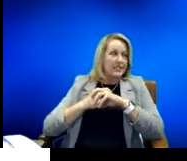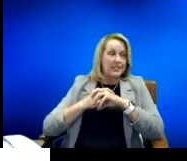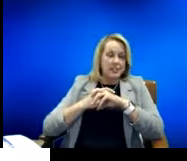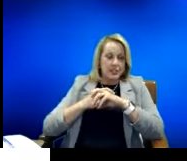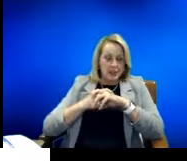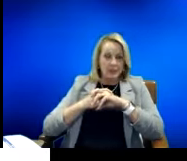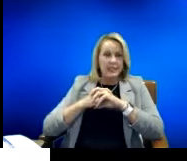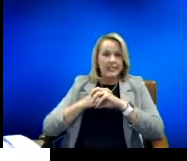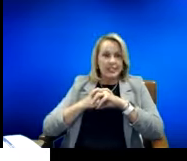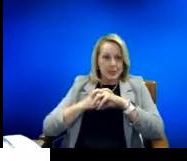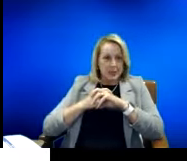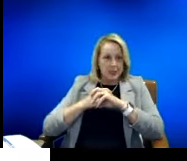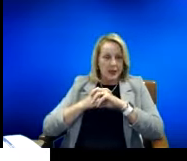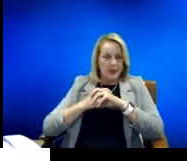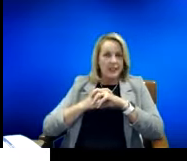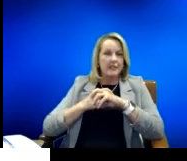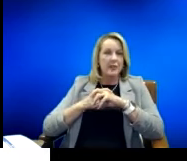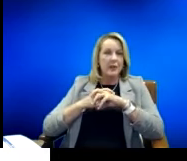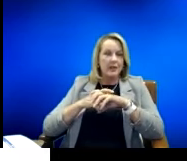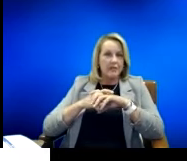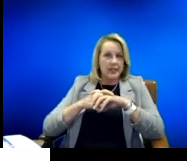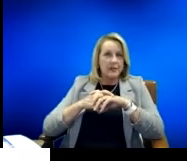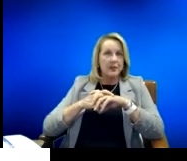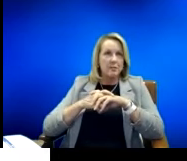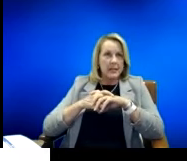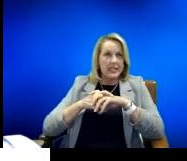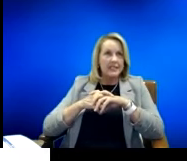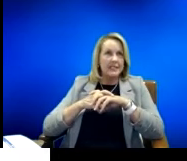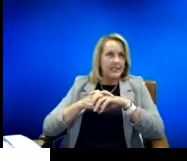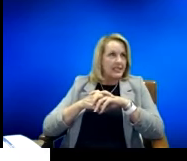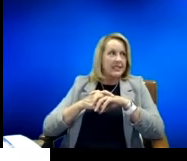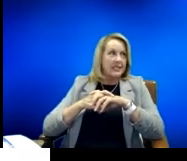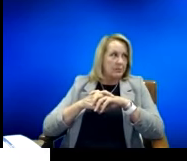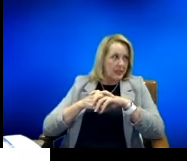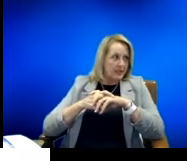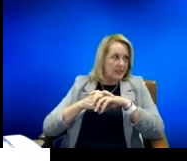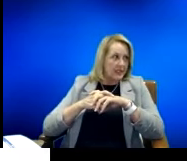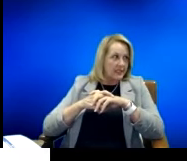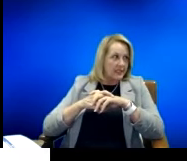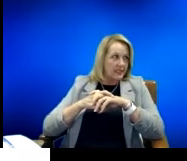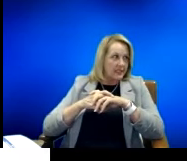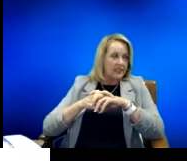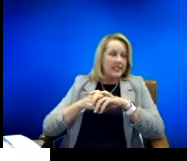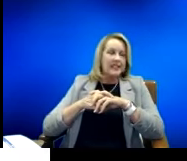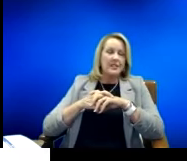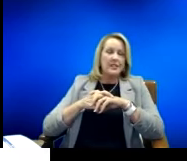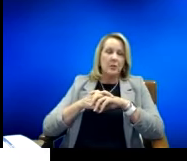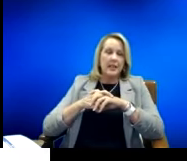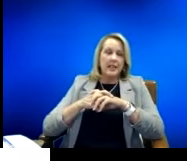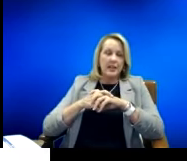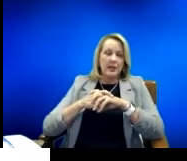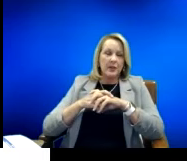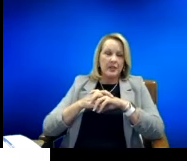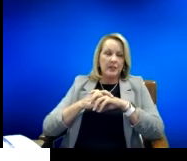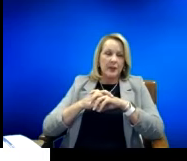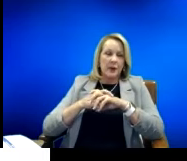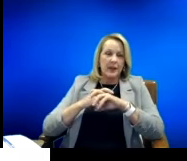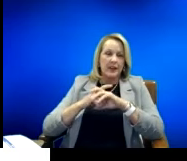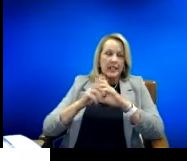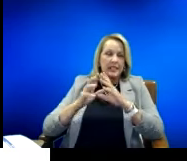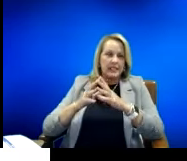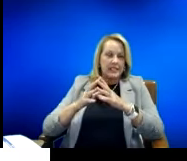that it is generally disregarded for federal means tested benefits. So we know